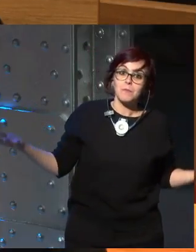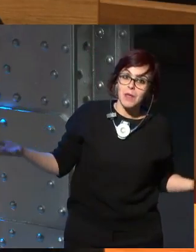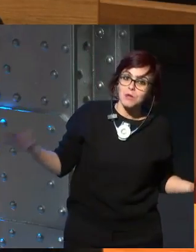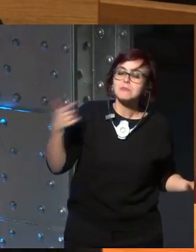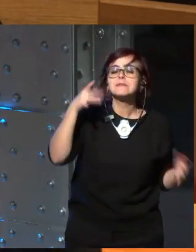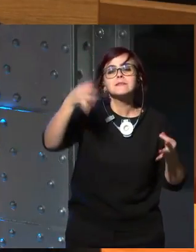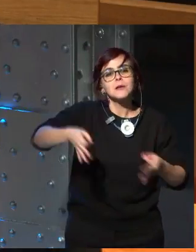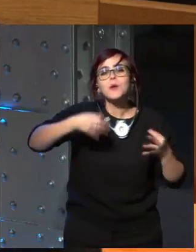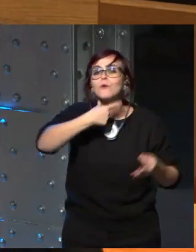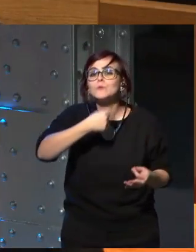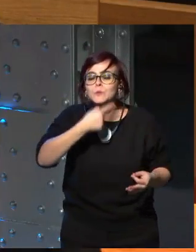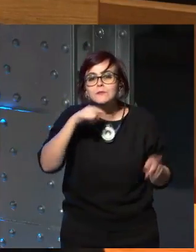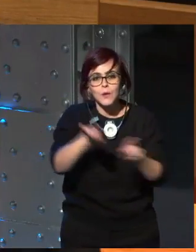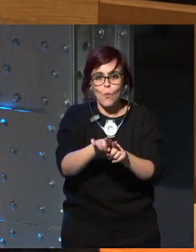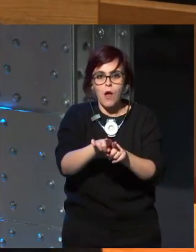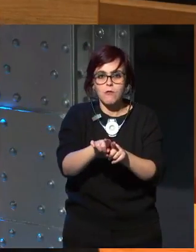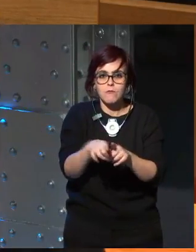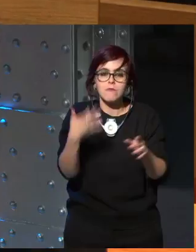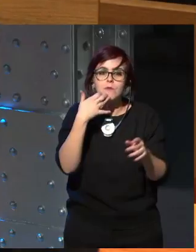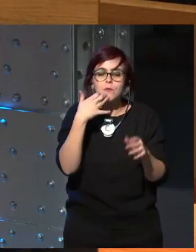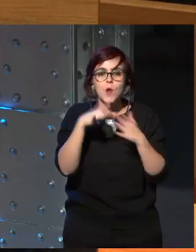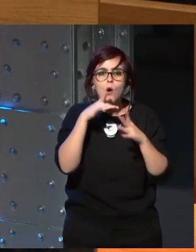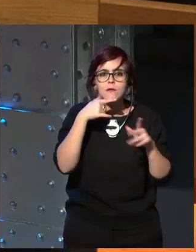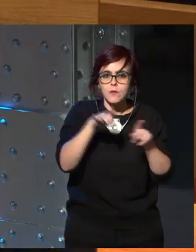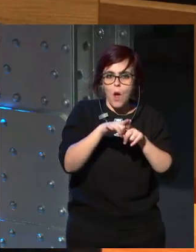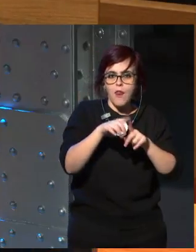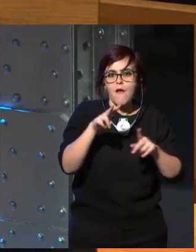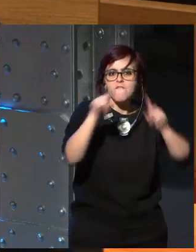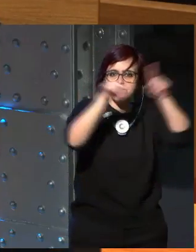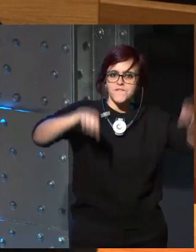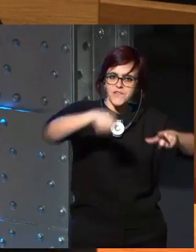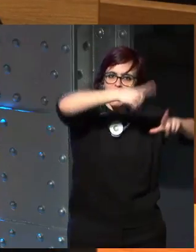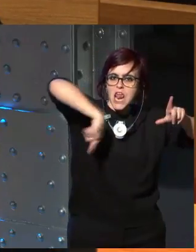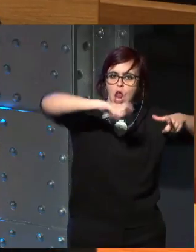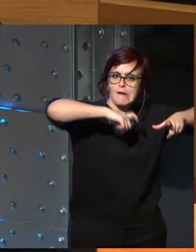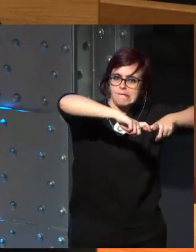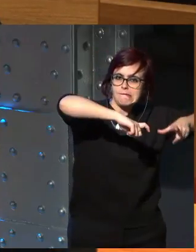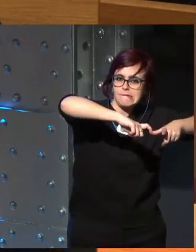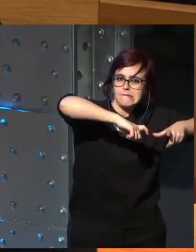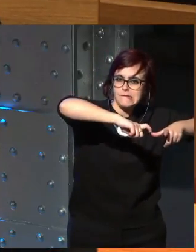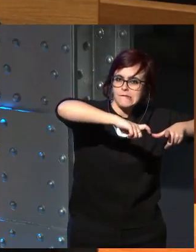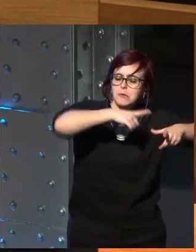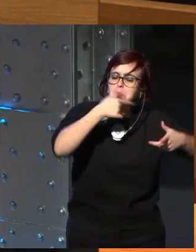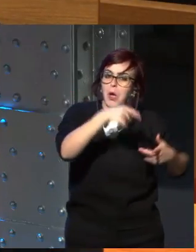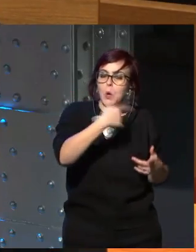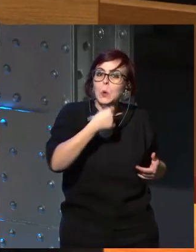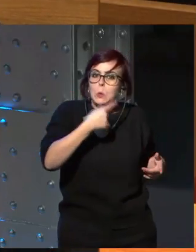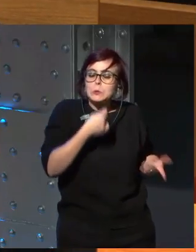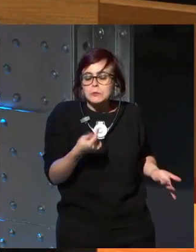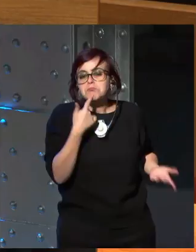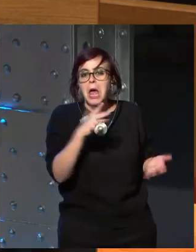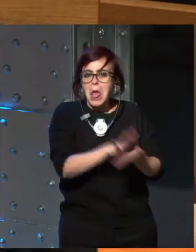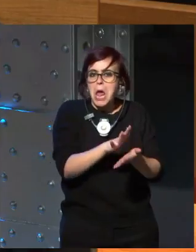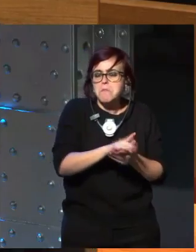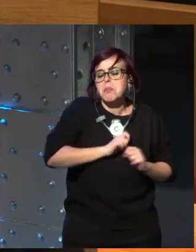But I've always liked having the opportunity to sit down and listen to a vinyl